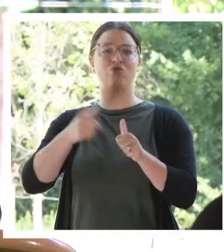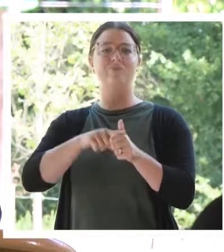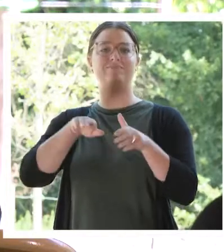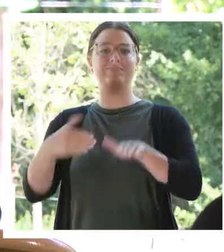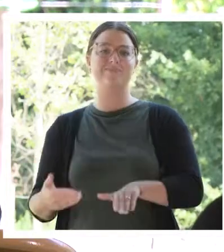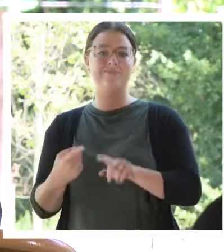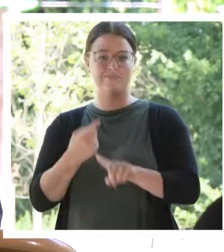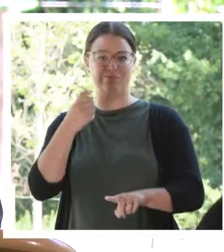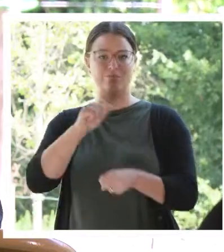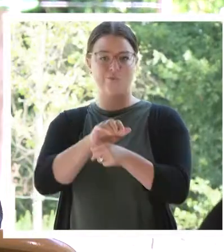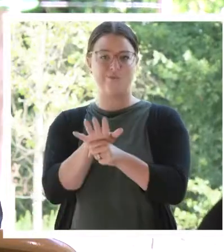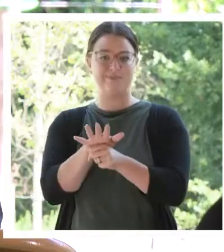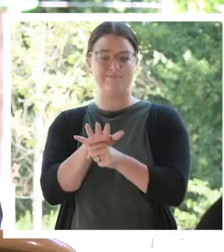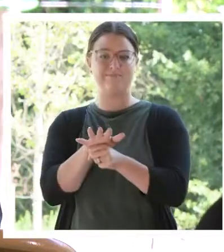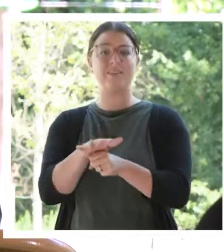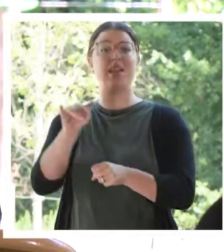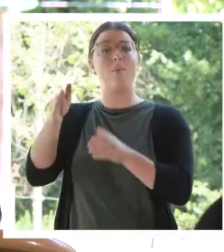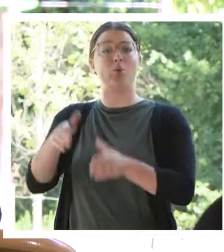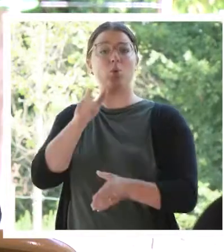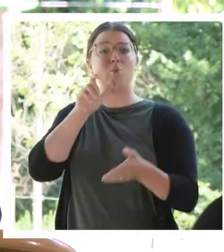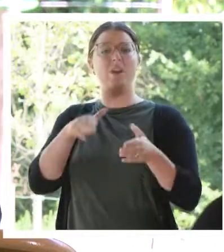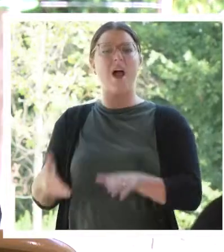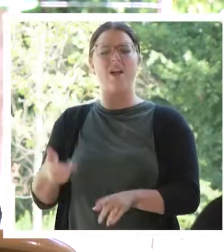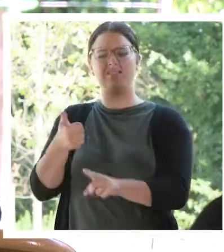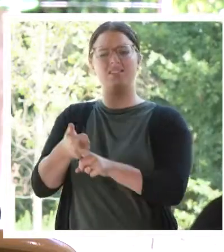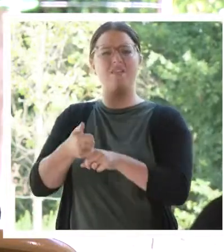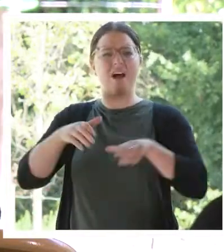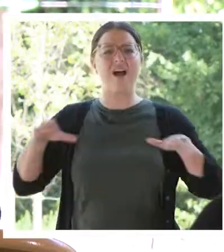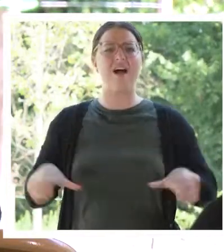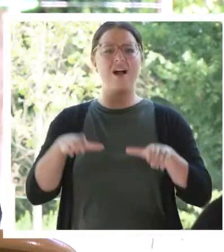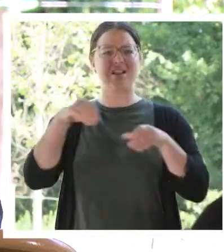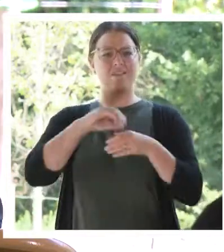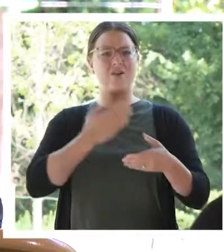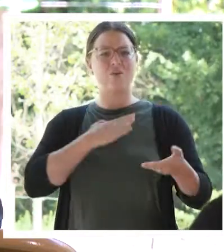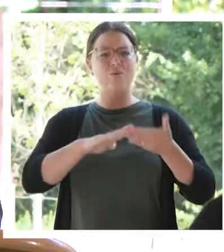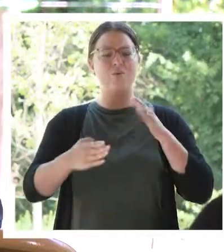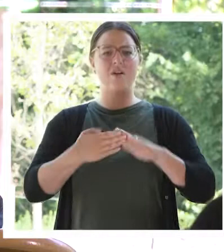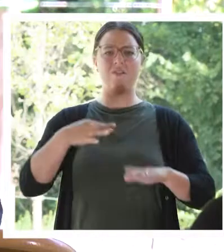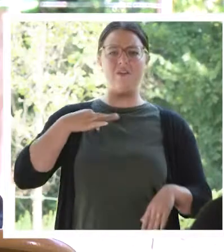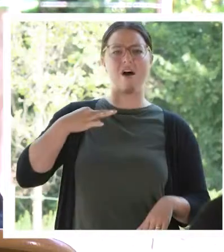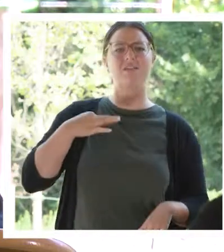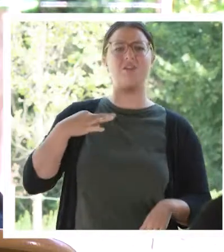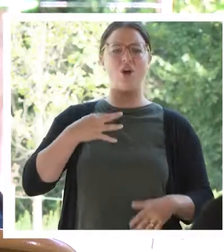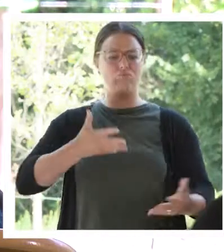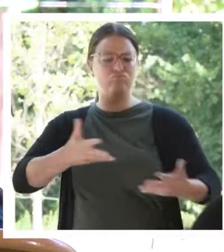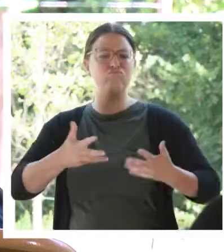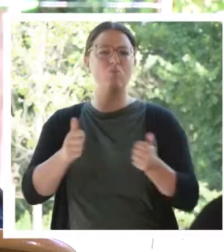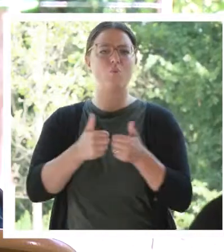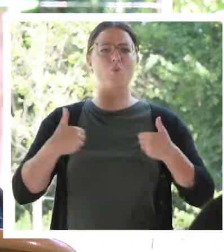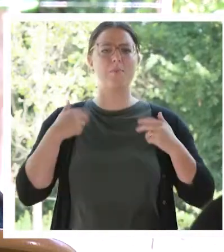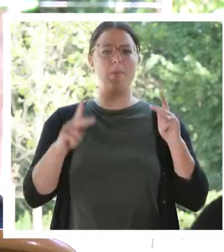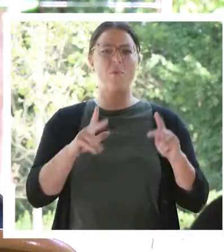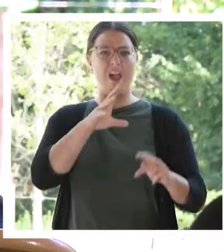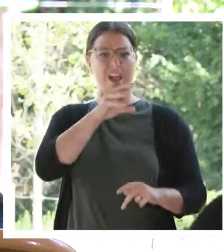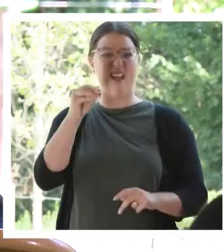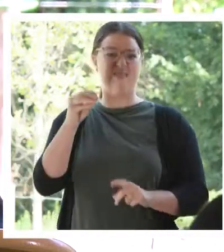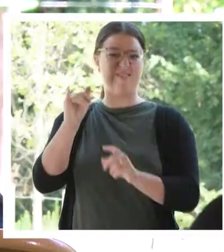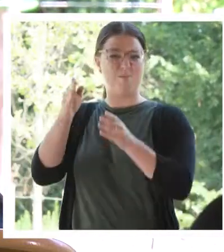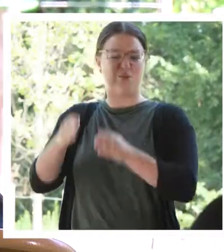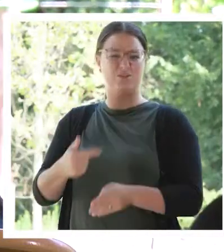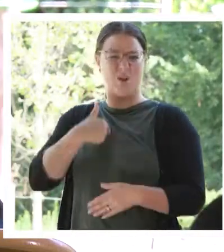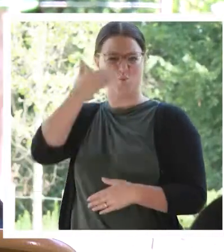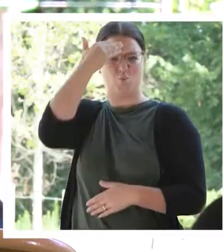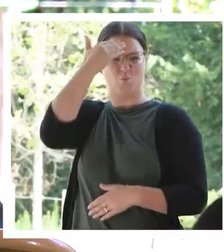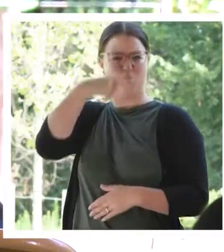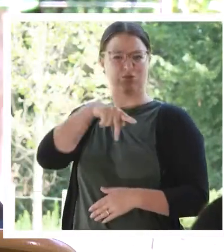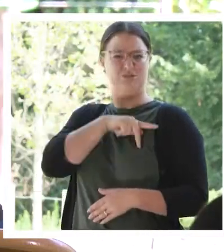our community, someone who touched the lives of many youth in Frederick County, and she was someone I knew personally. At